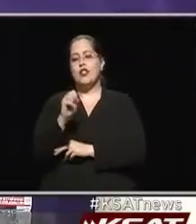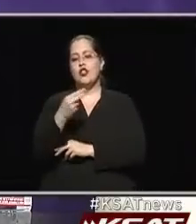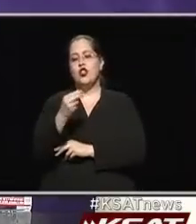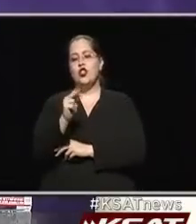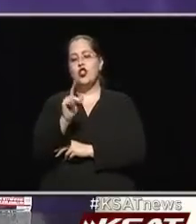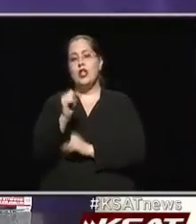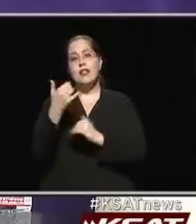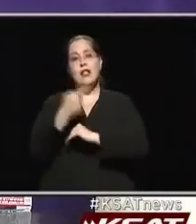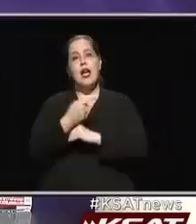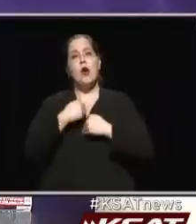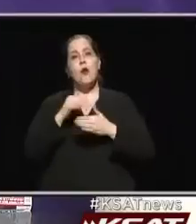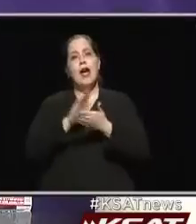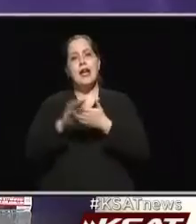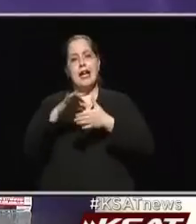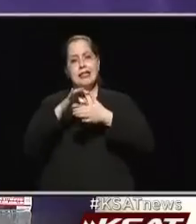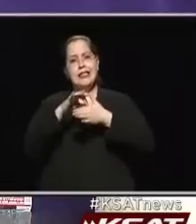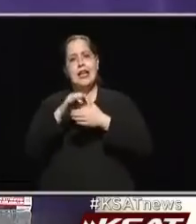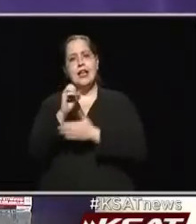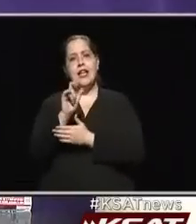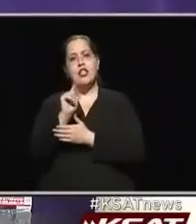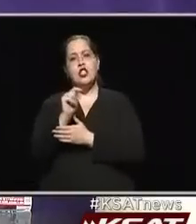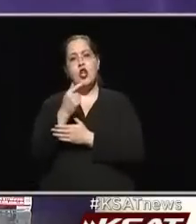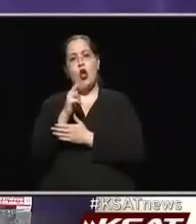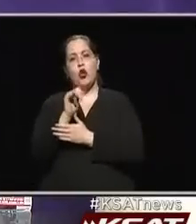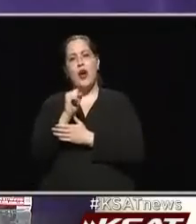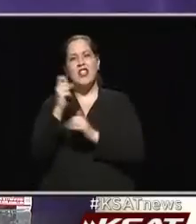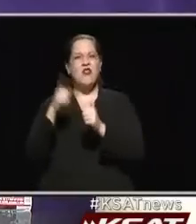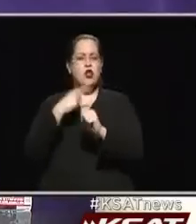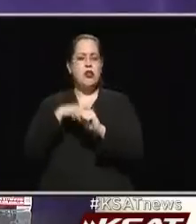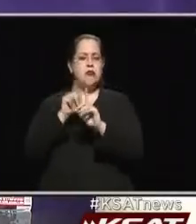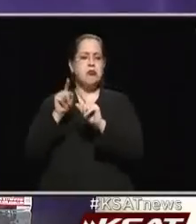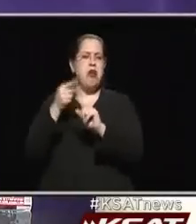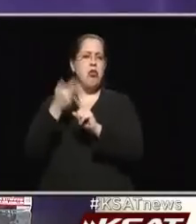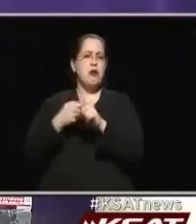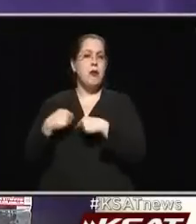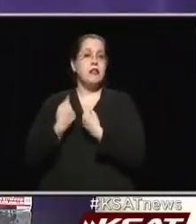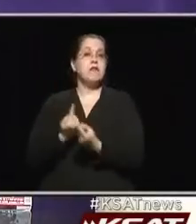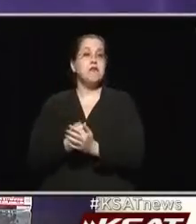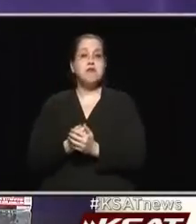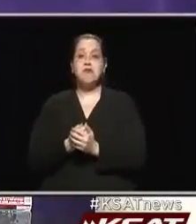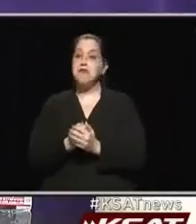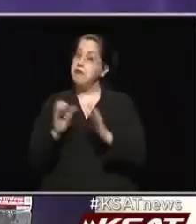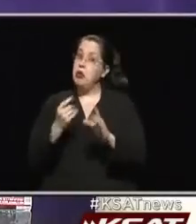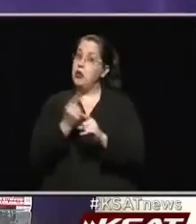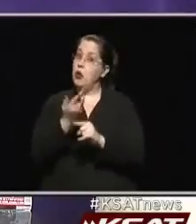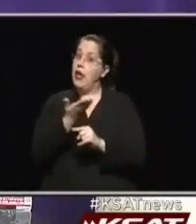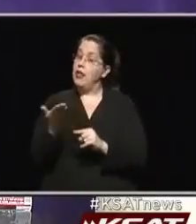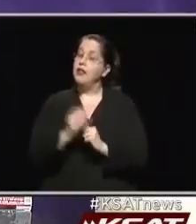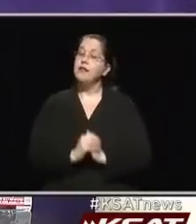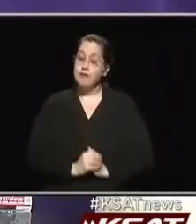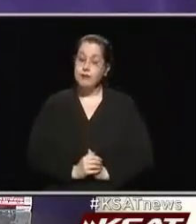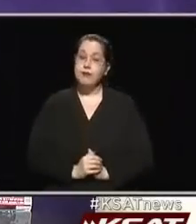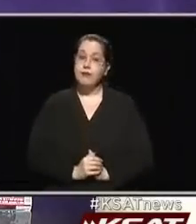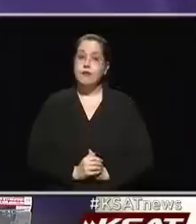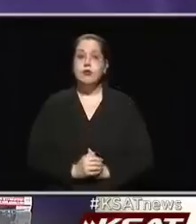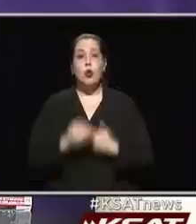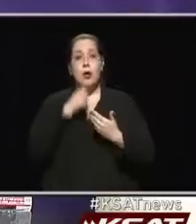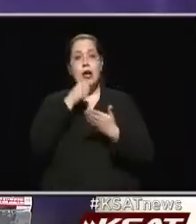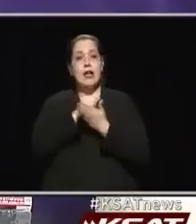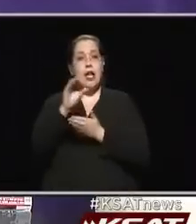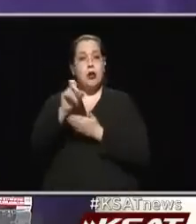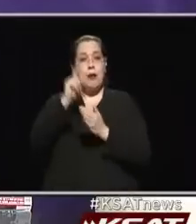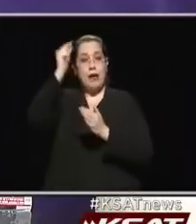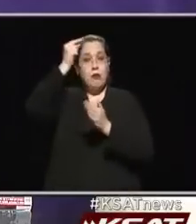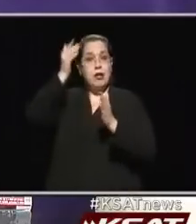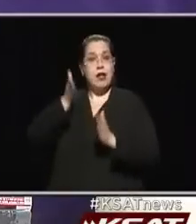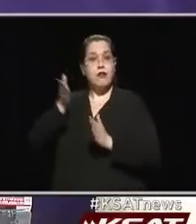we had a nice steak at Saltgrass, first one I've had in about 3 months. Everybody's doing the right thing. We got a letter back from the